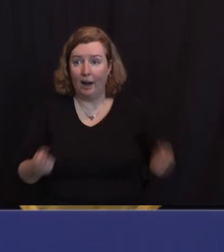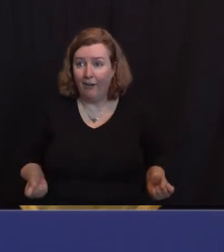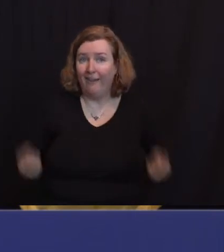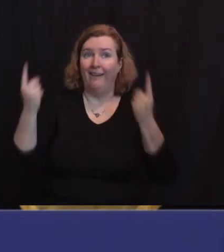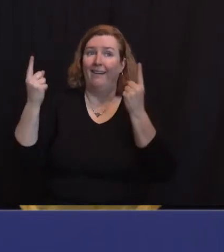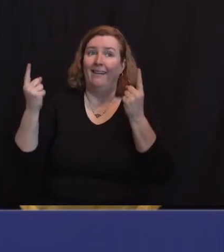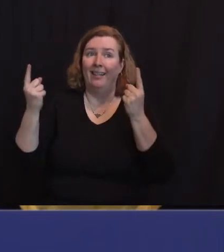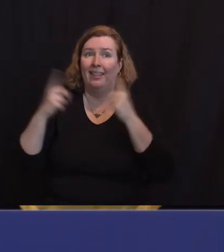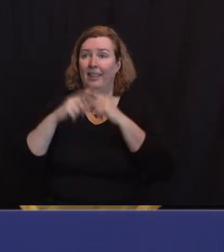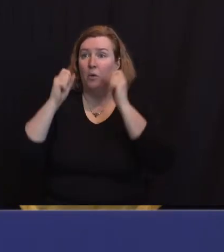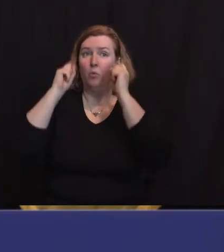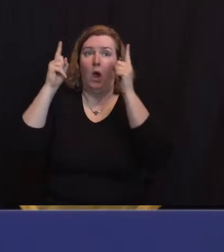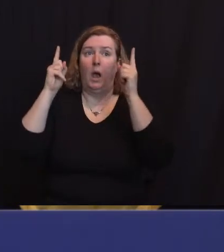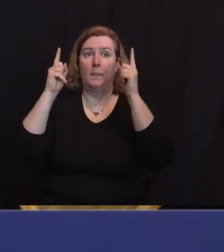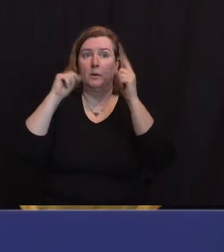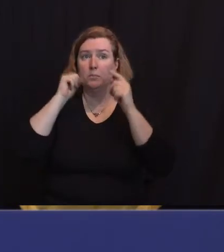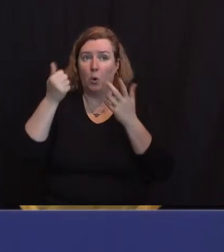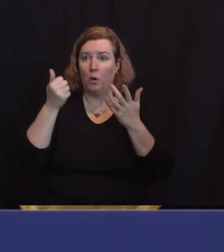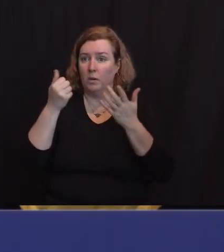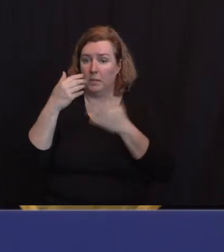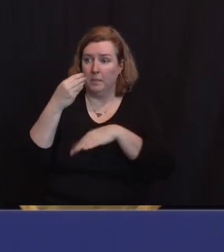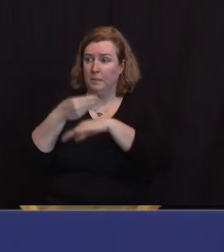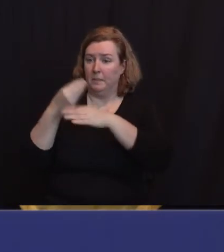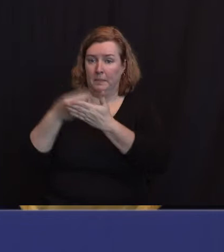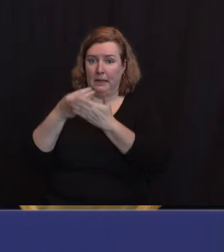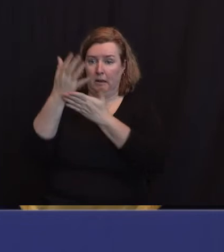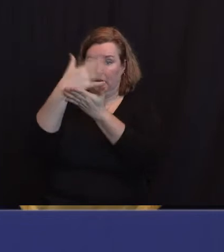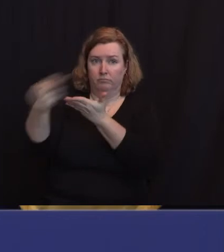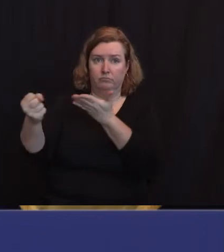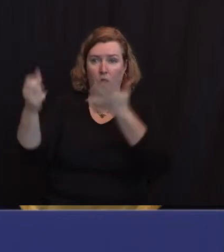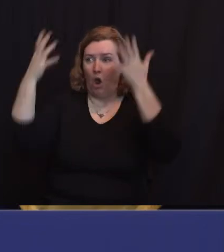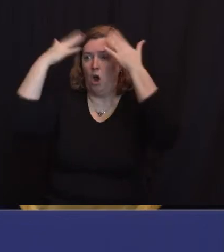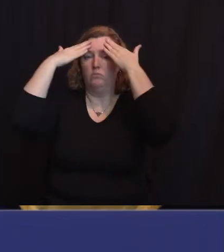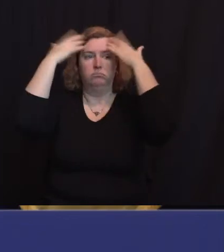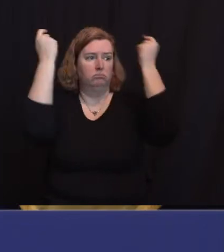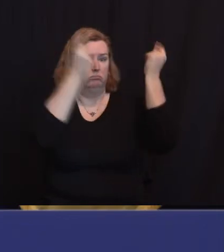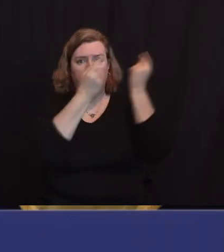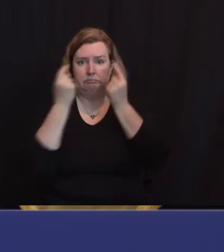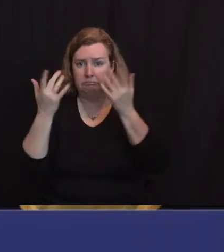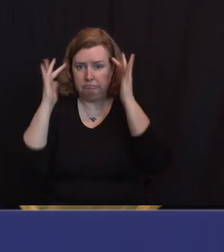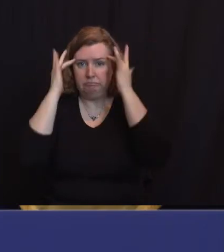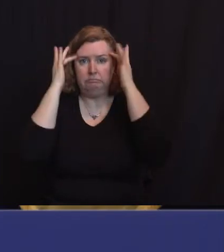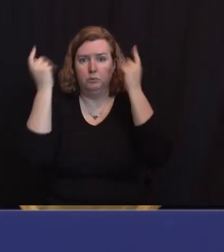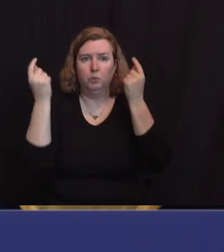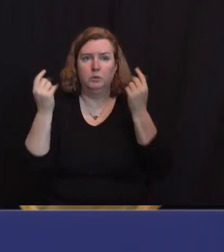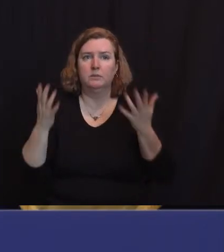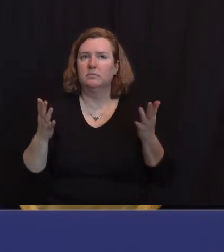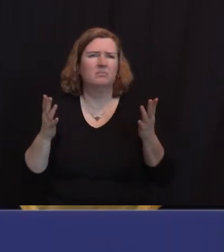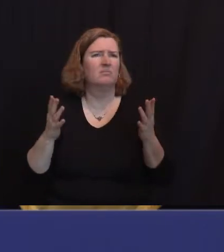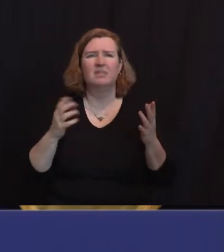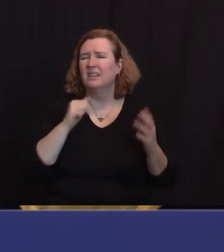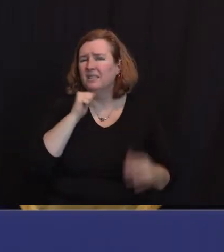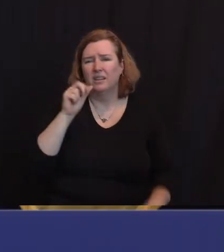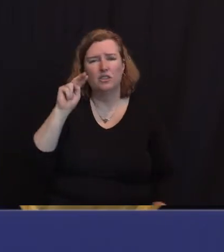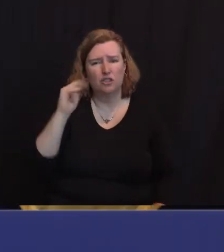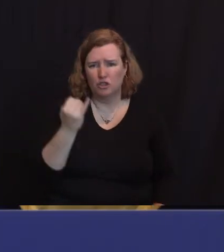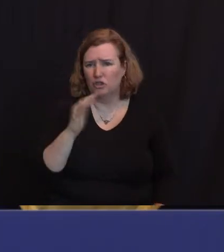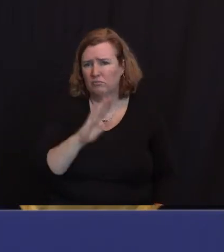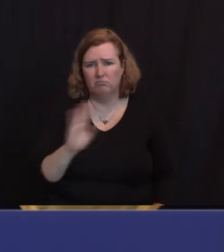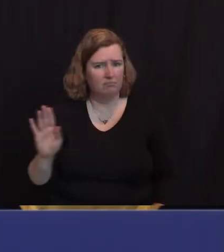year, fiscal 23 or otherwise, and say, oh my God, now what do we do? That's just not who we are, and that's not who we're going to